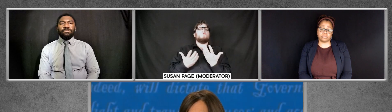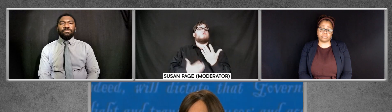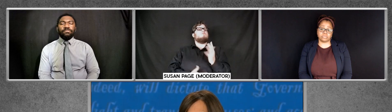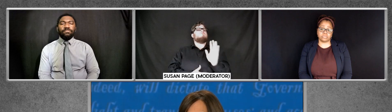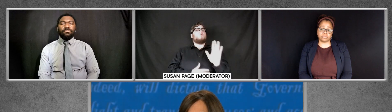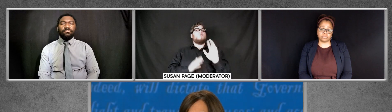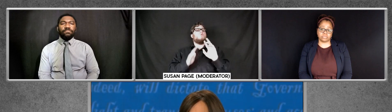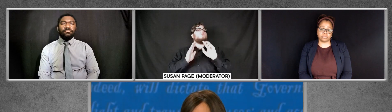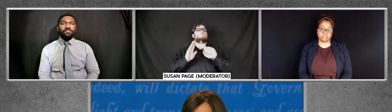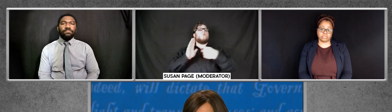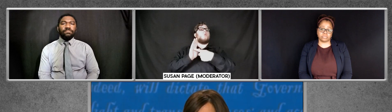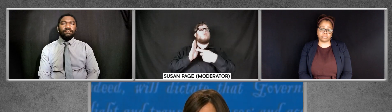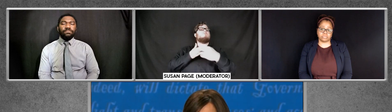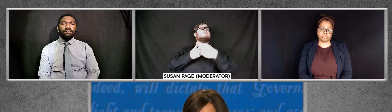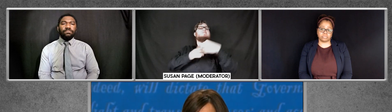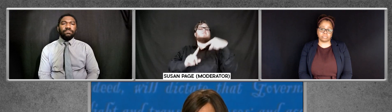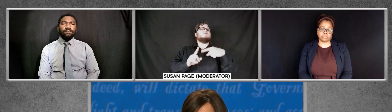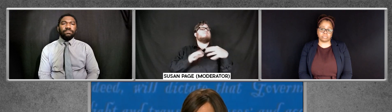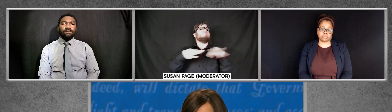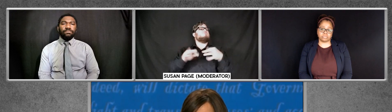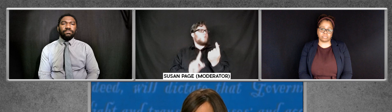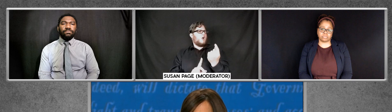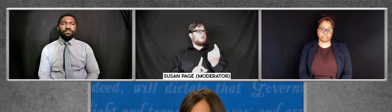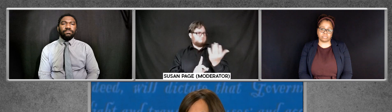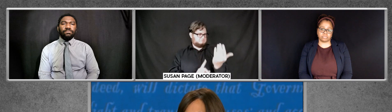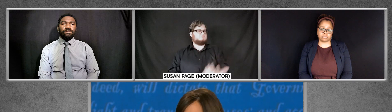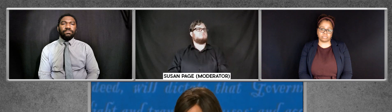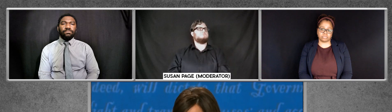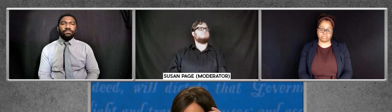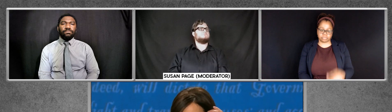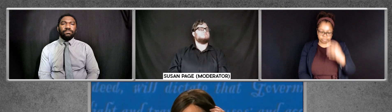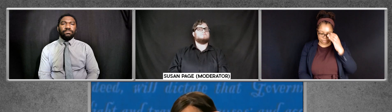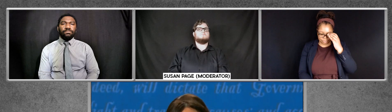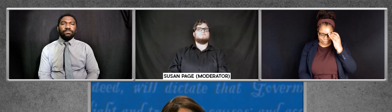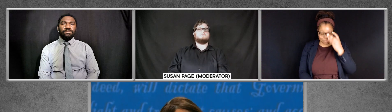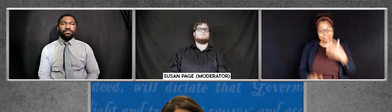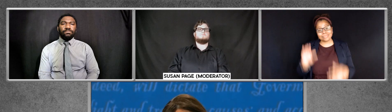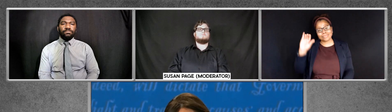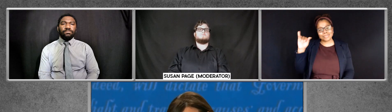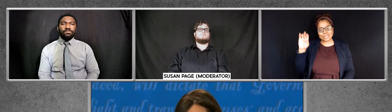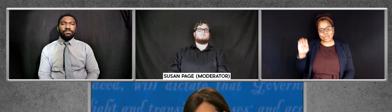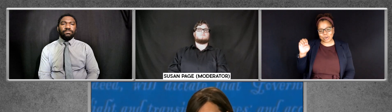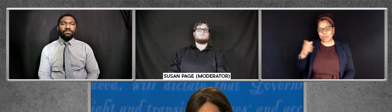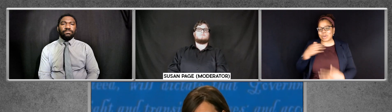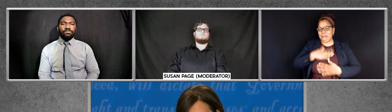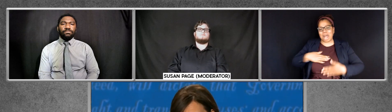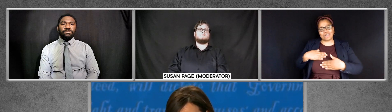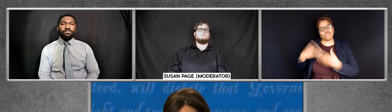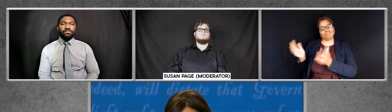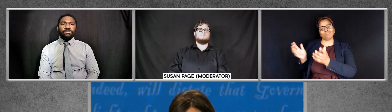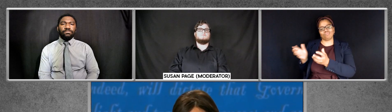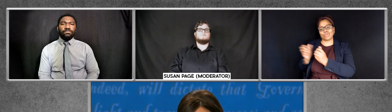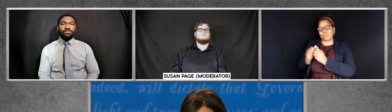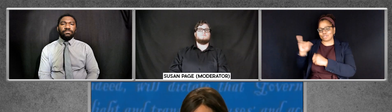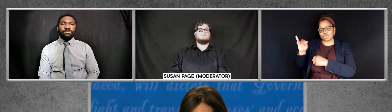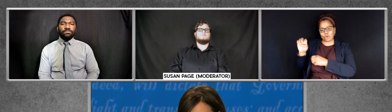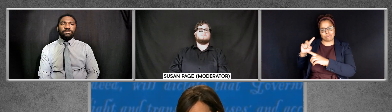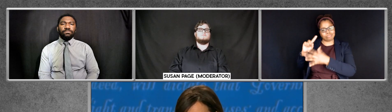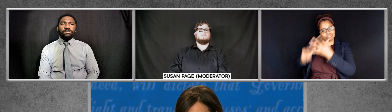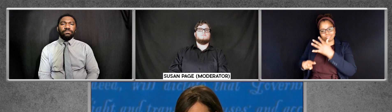in 2020? So, you know, Joe is, I love talking with Joe about a lot of these issues. And, you know,